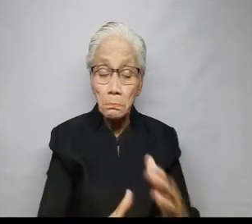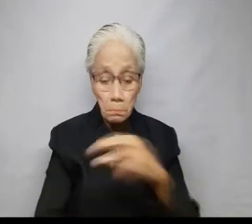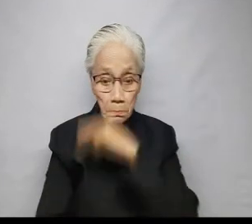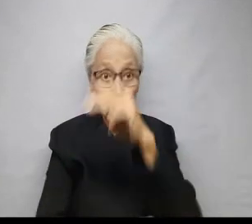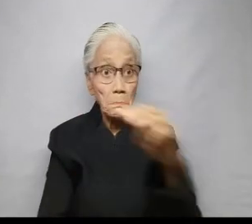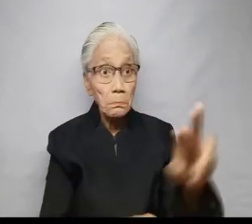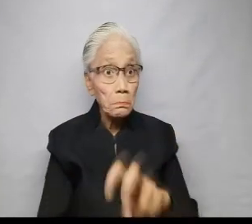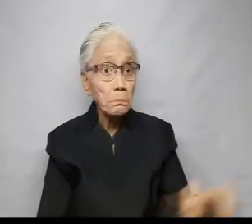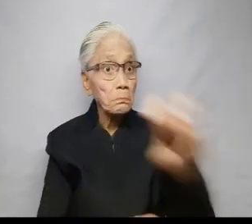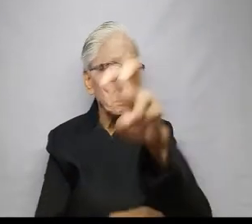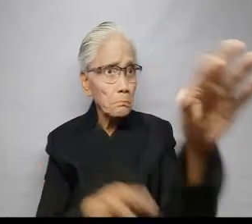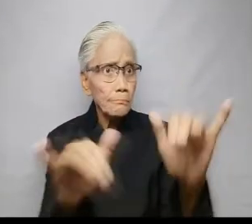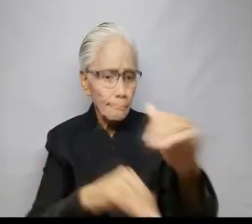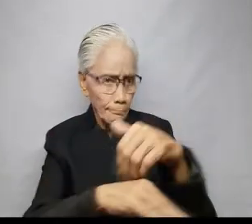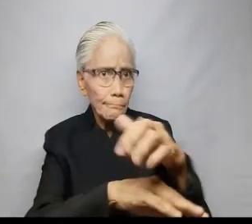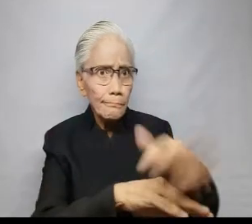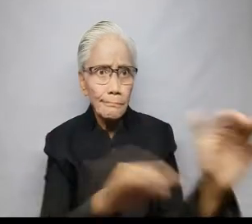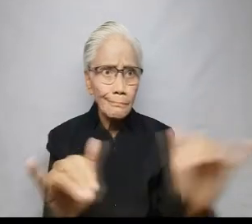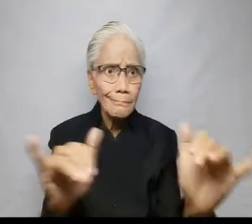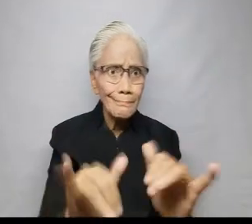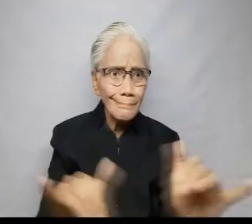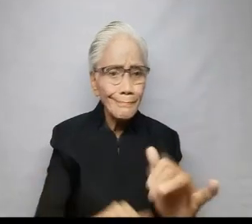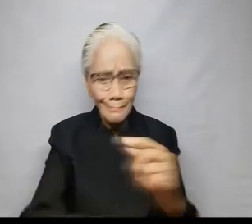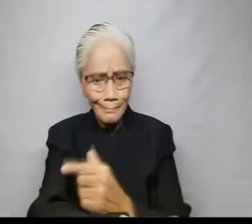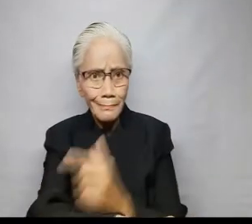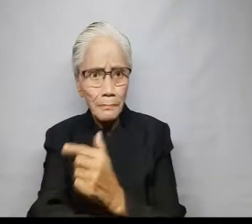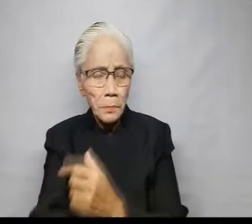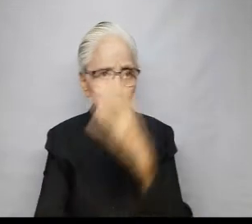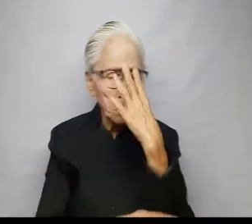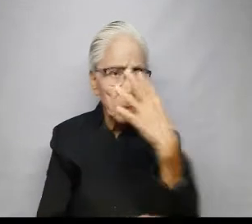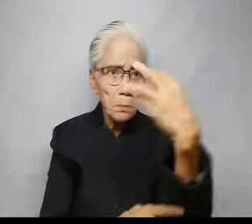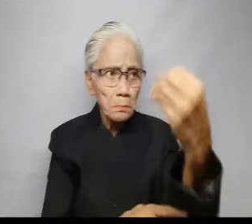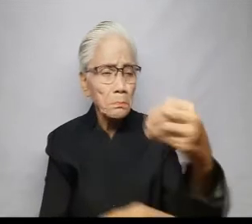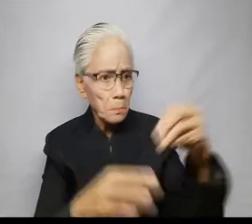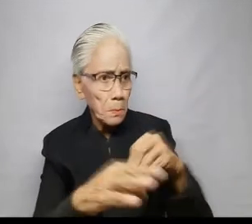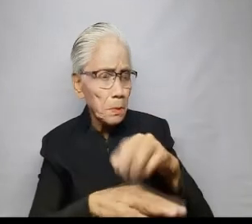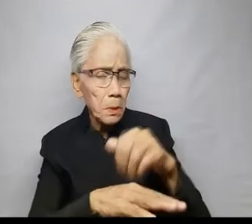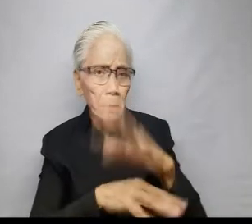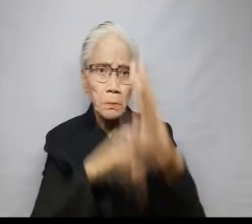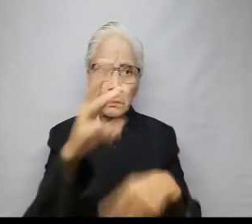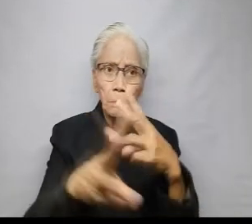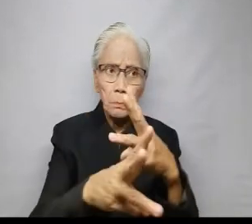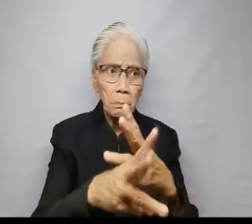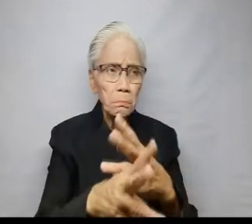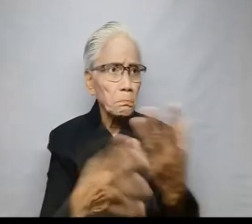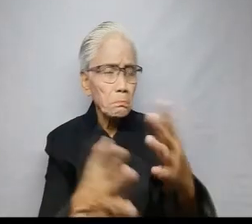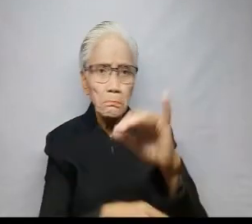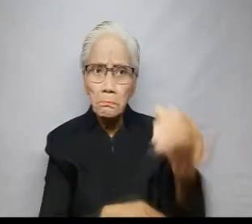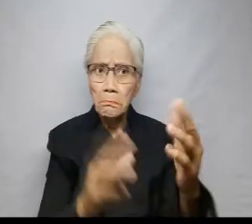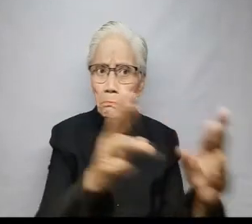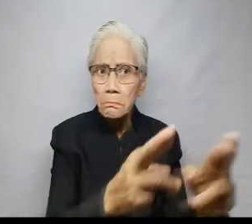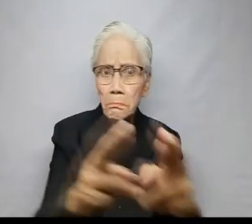disciples on a missionary journey, He sent them like lambs among wolves. He sent them to the world. He sent them to